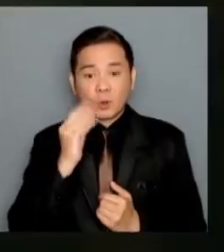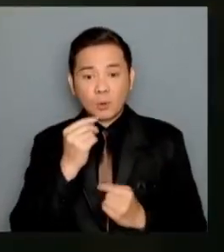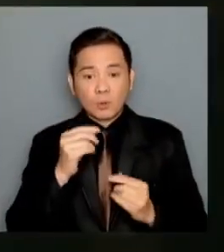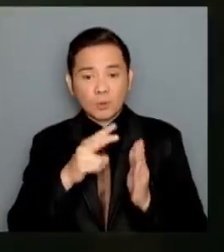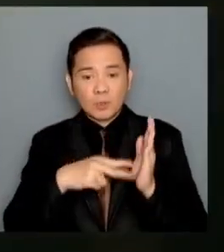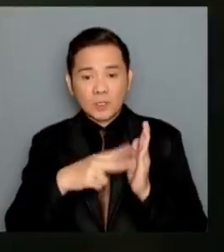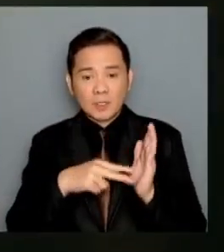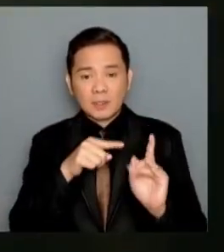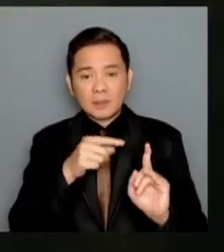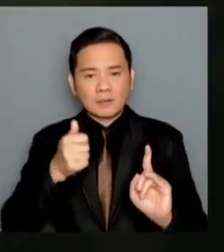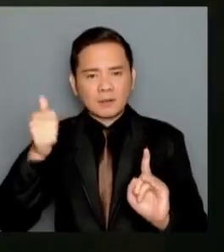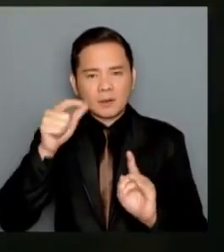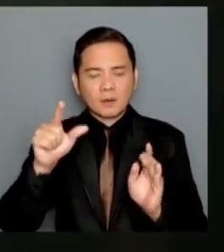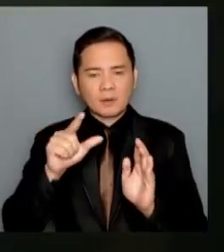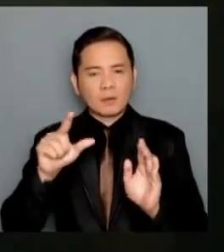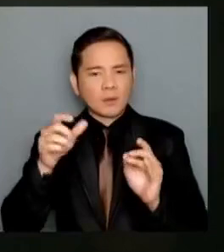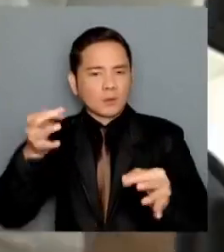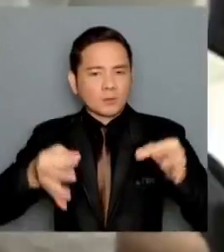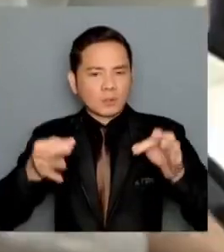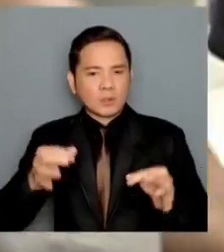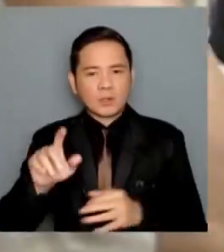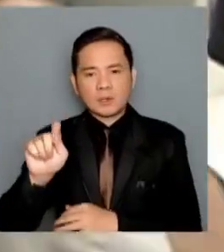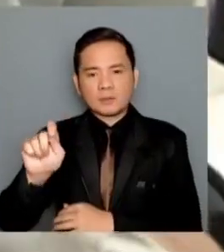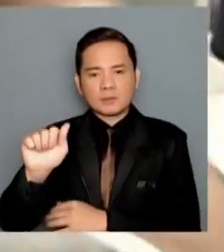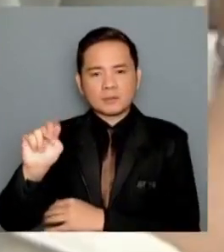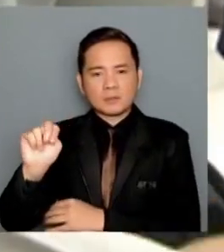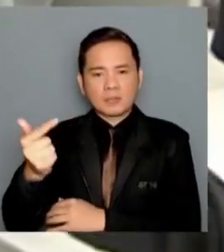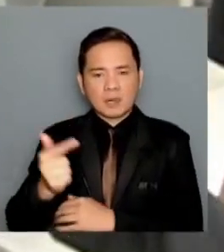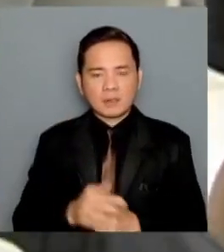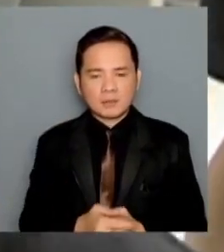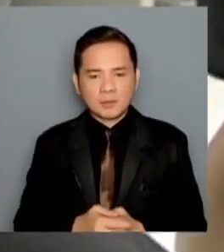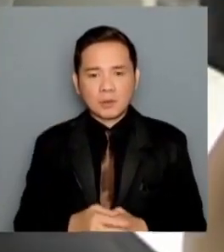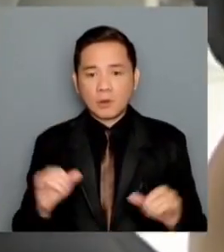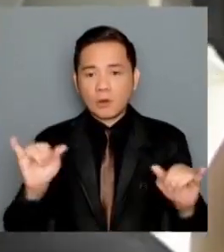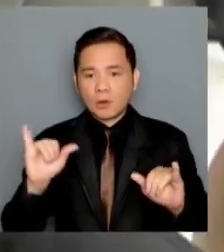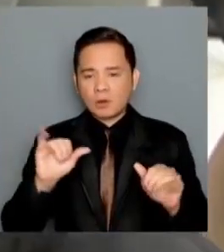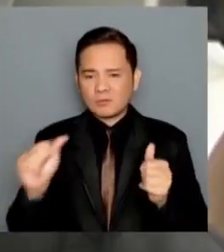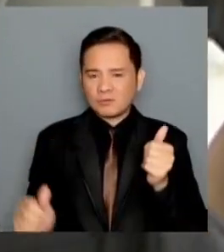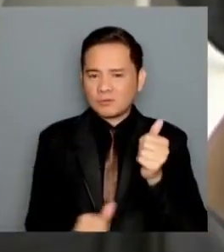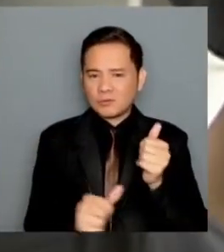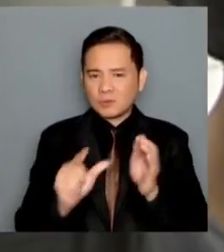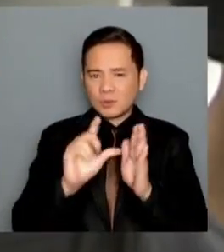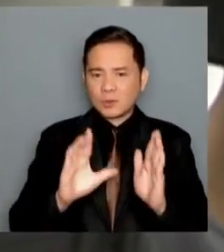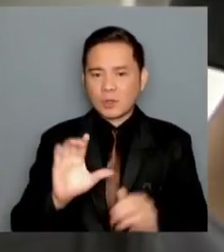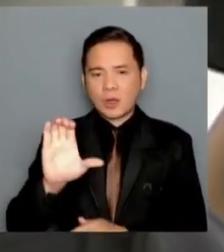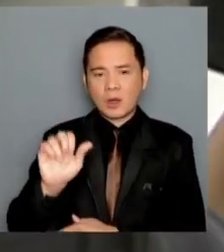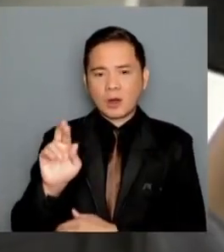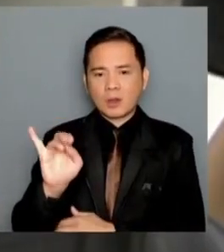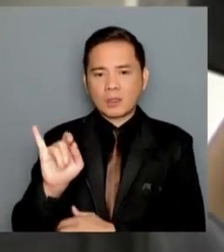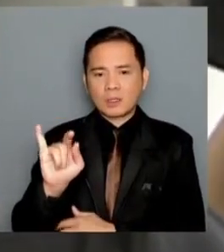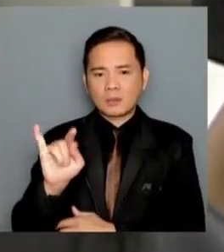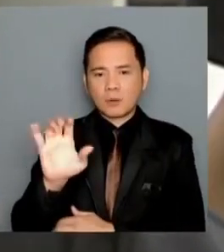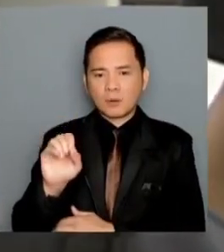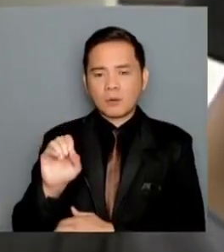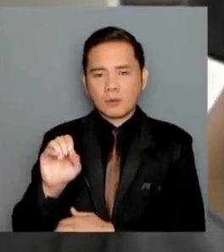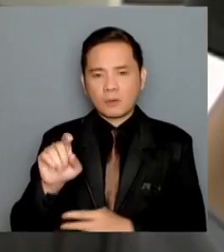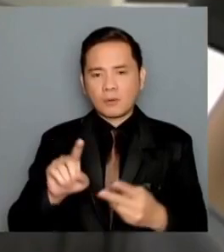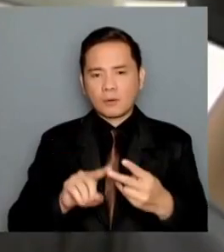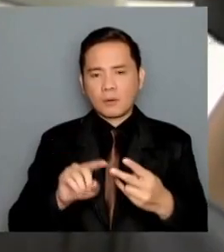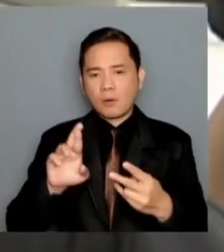Justice Amparo Cabotaje Tang, with the concurrence of Associate Justices Bernalito Fernandez and Ronald